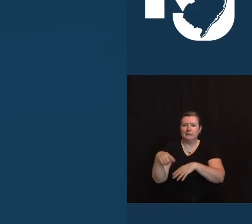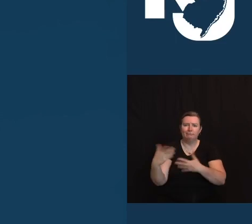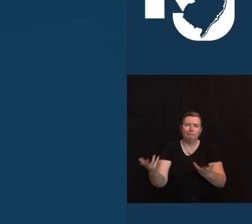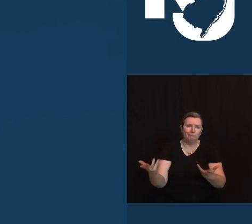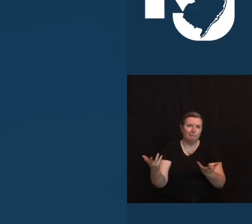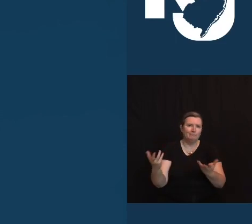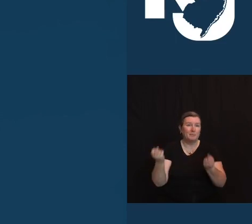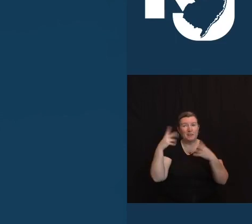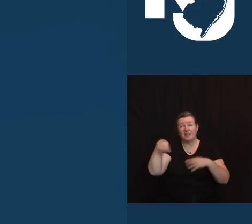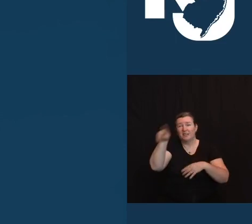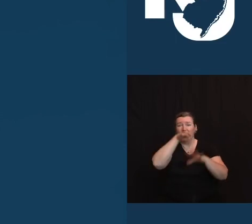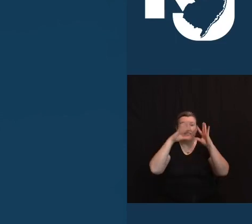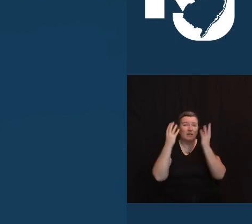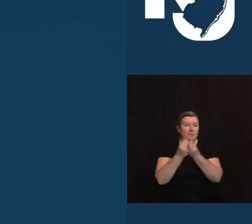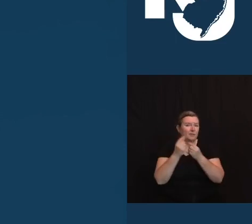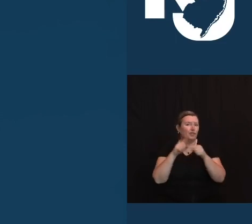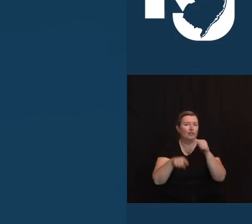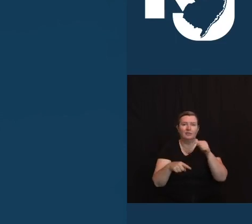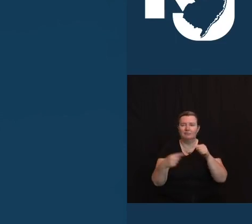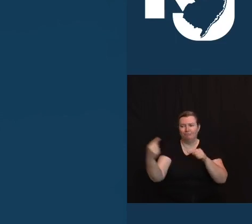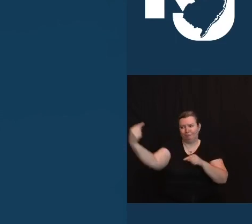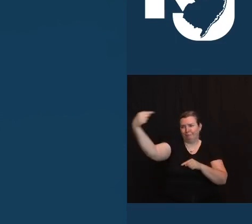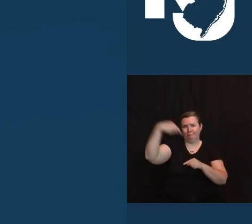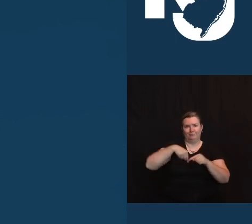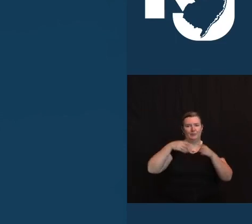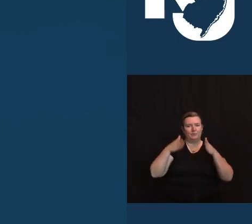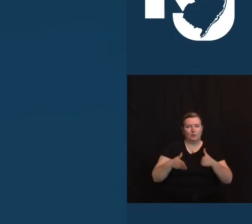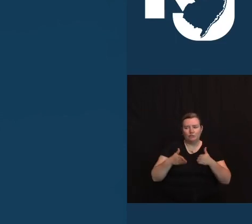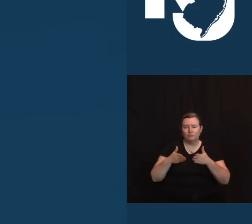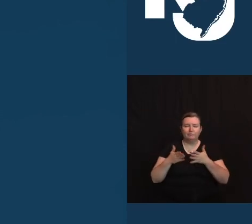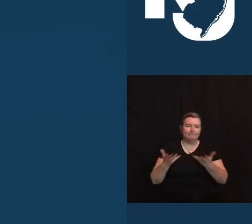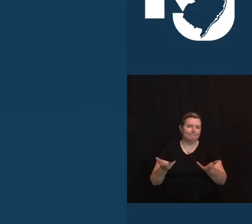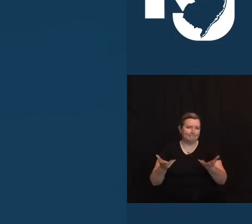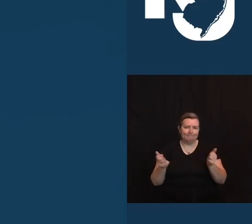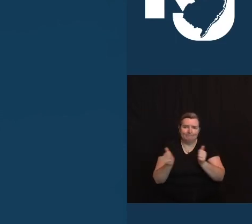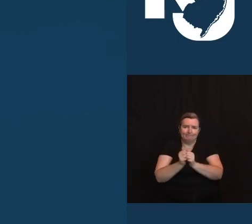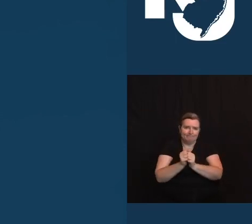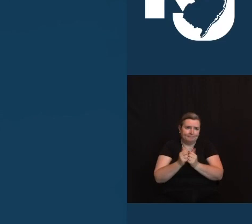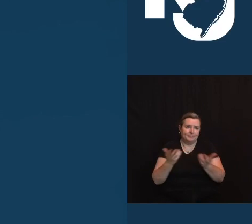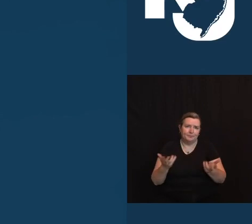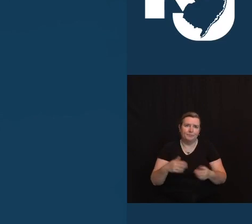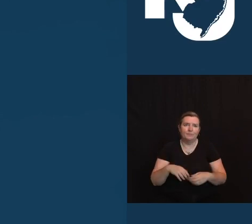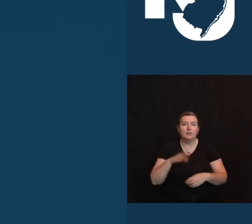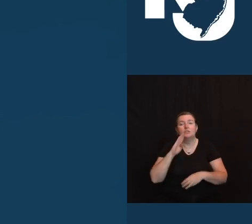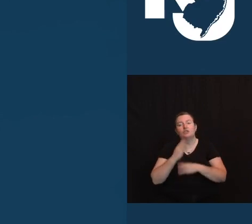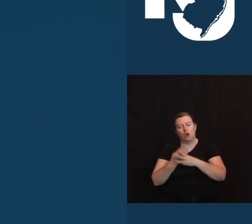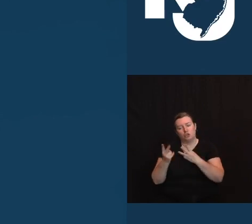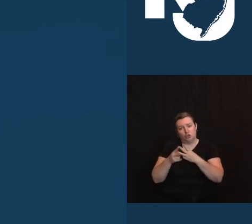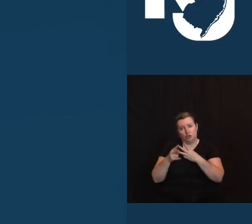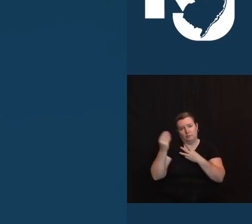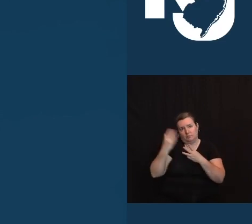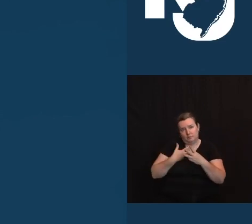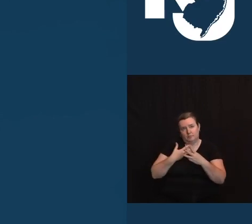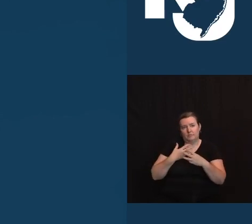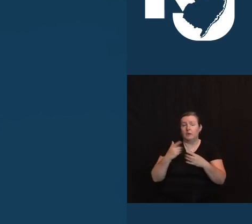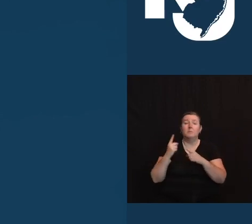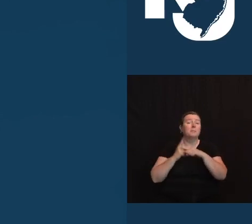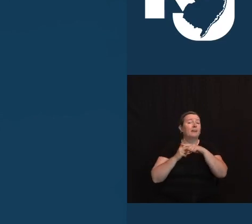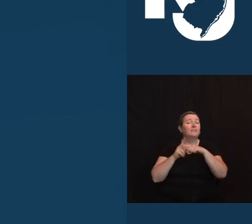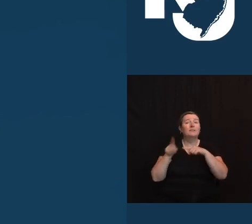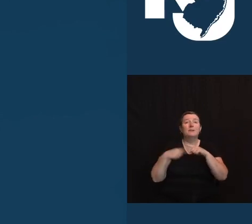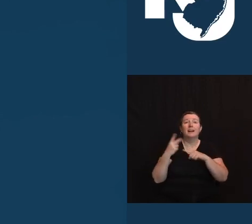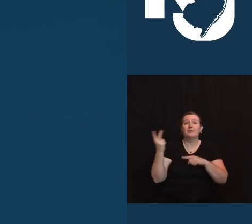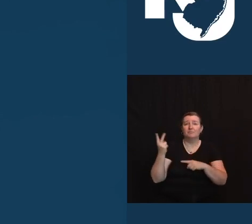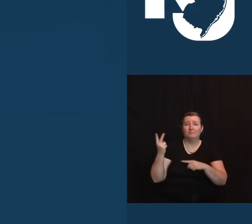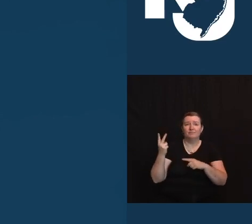families have. And Heidi and Karen said the only silver lining to this was that a lot more people